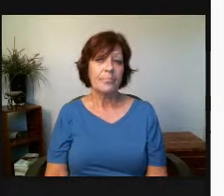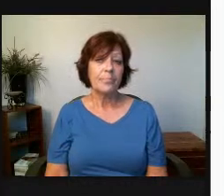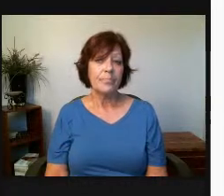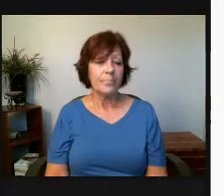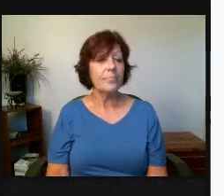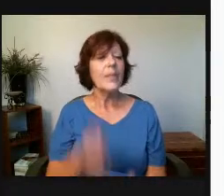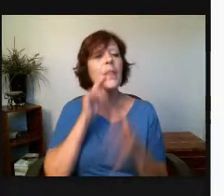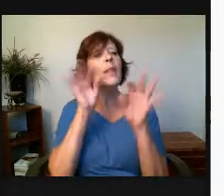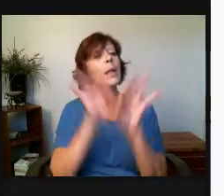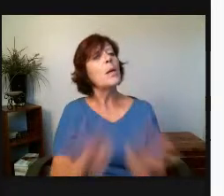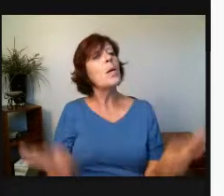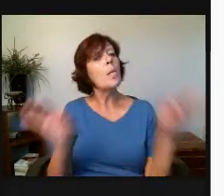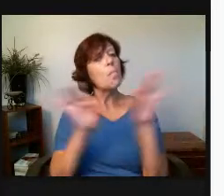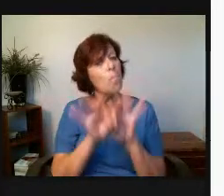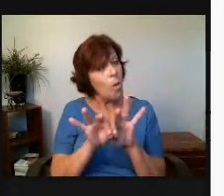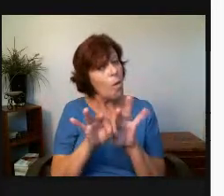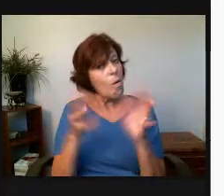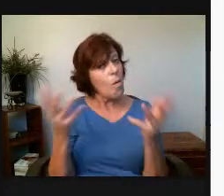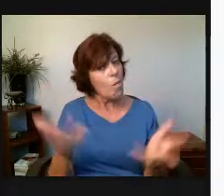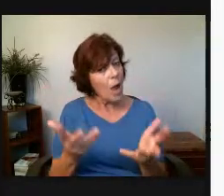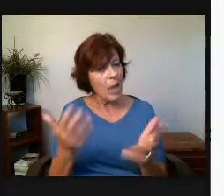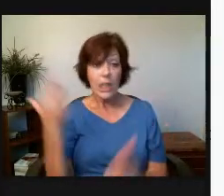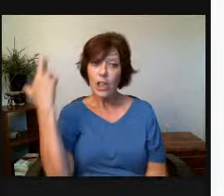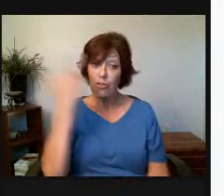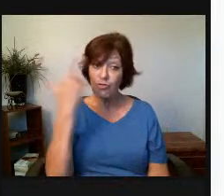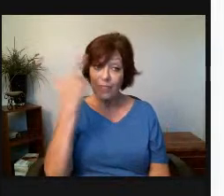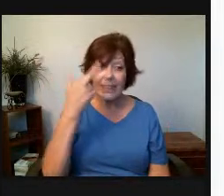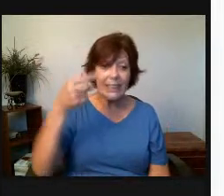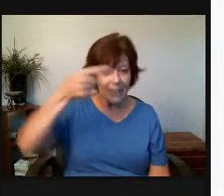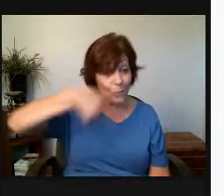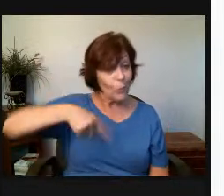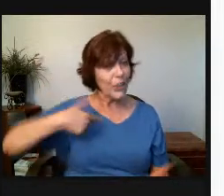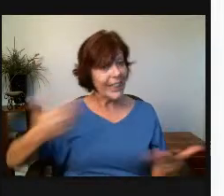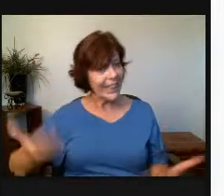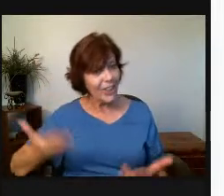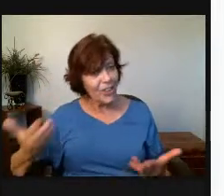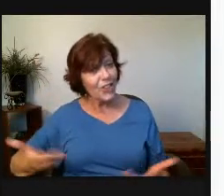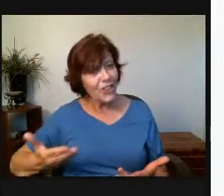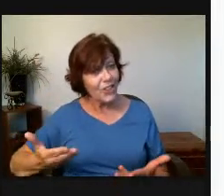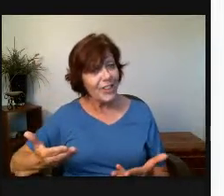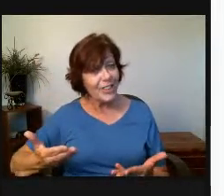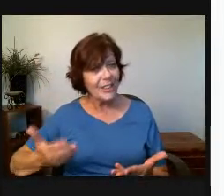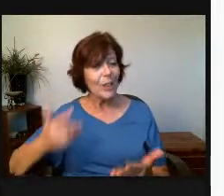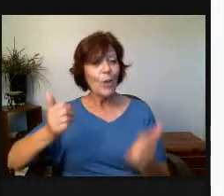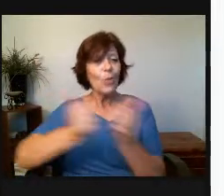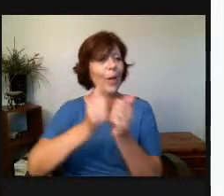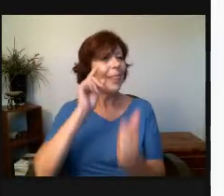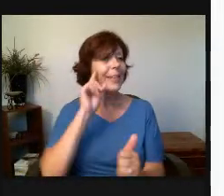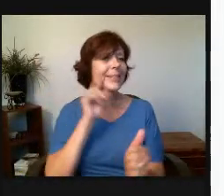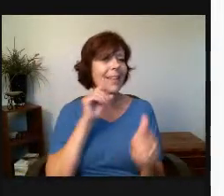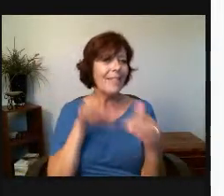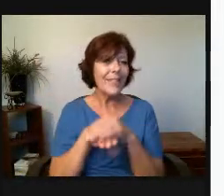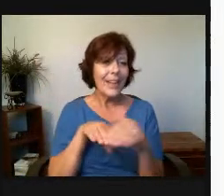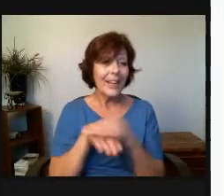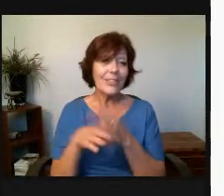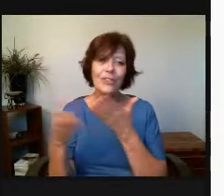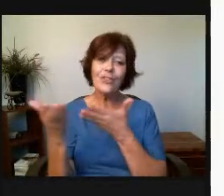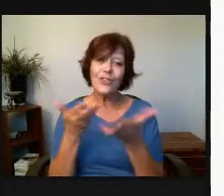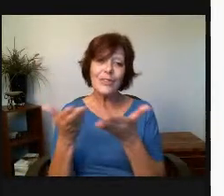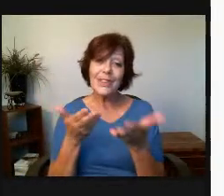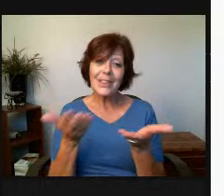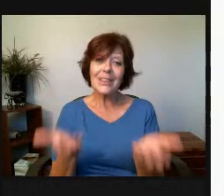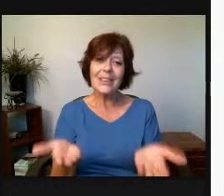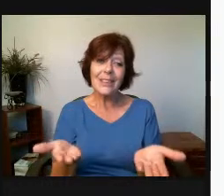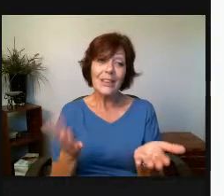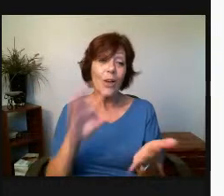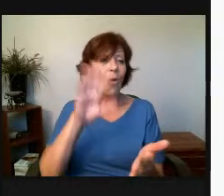The important thing is, and the reason why Patty Ann and I are here with Deaf Access Services,